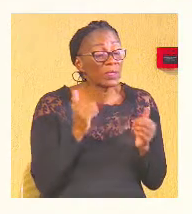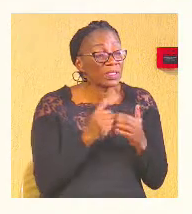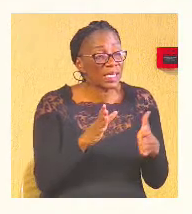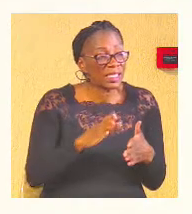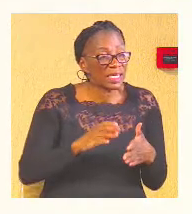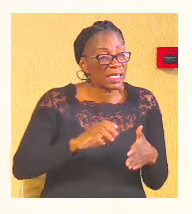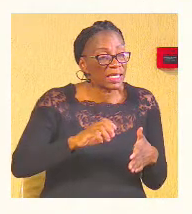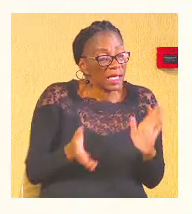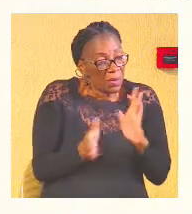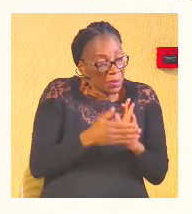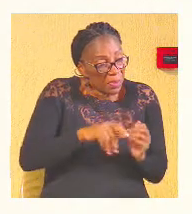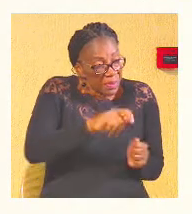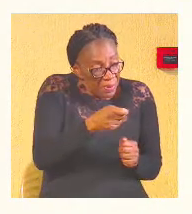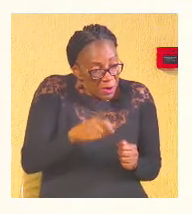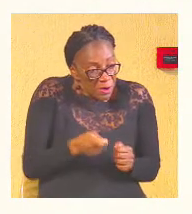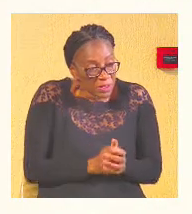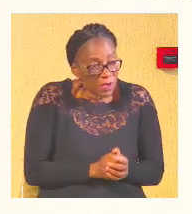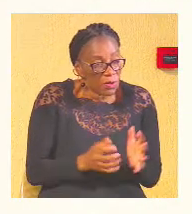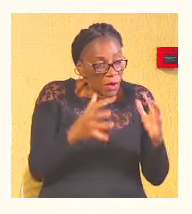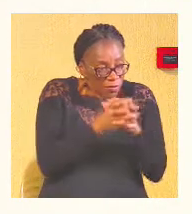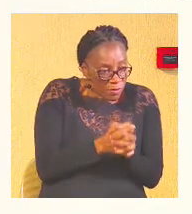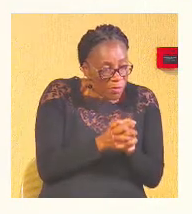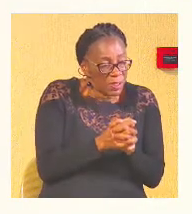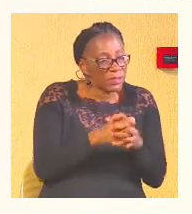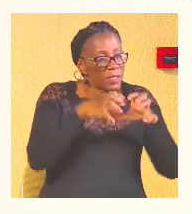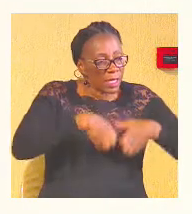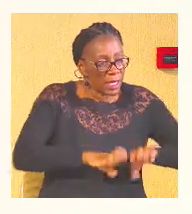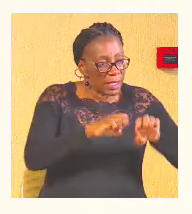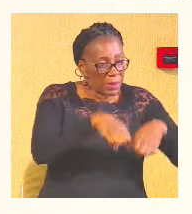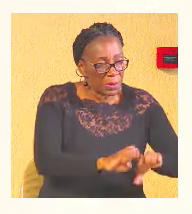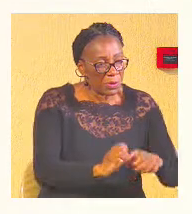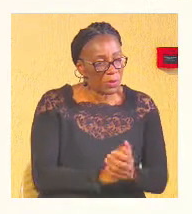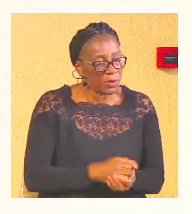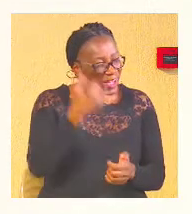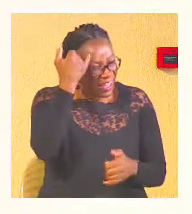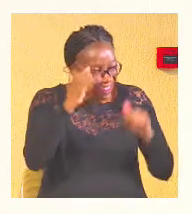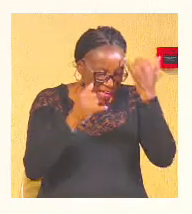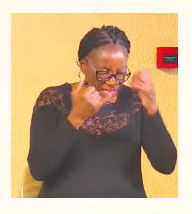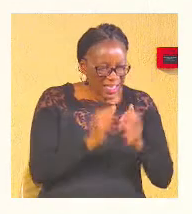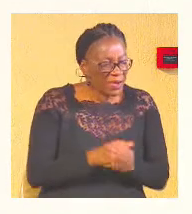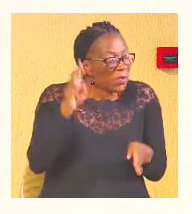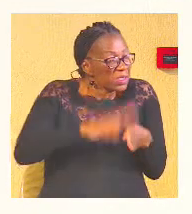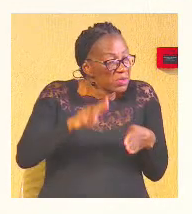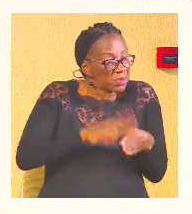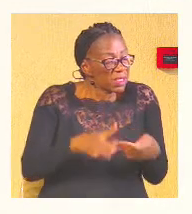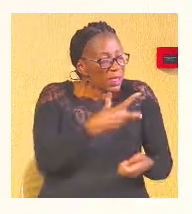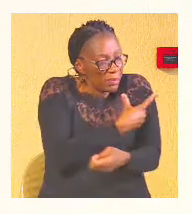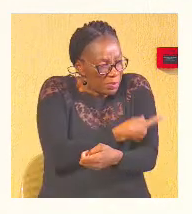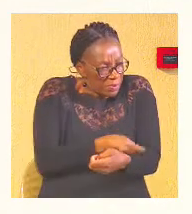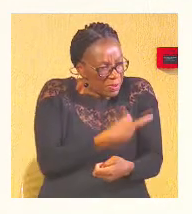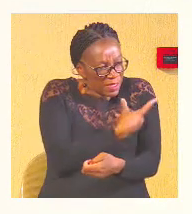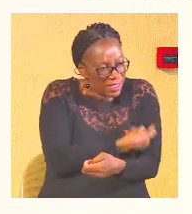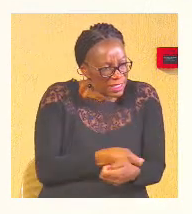the idea was also to speed up or to upscale testing. And we have